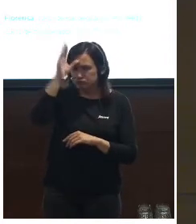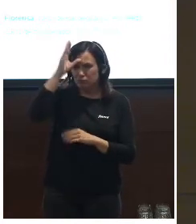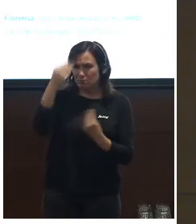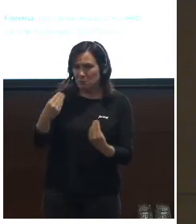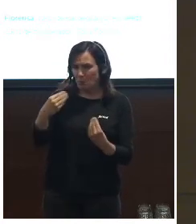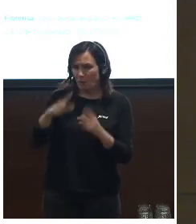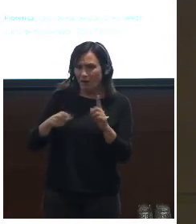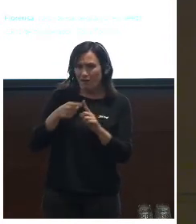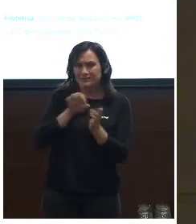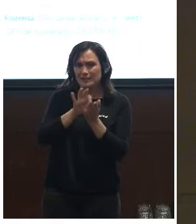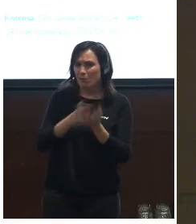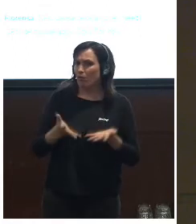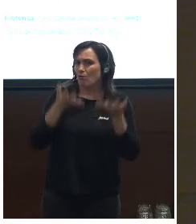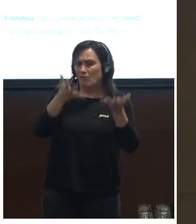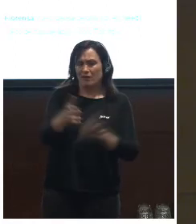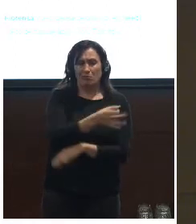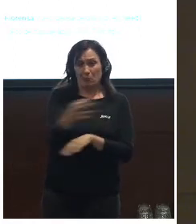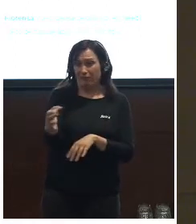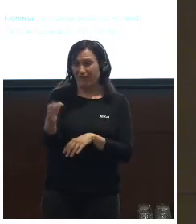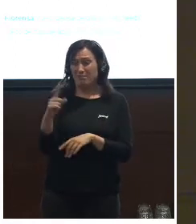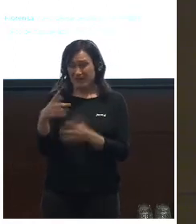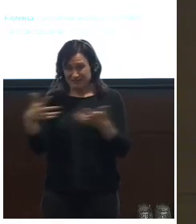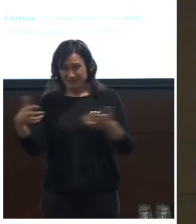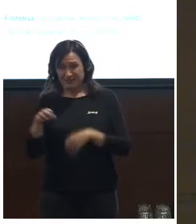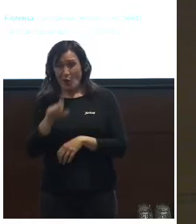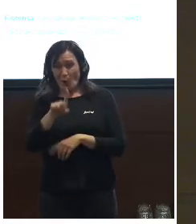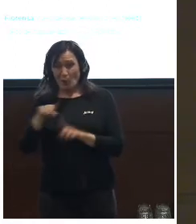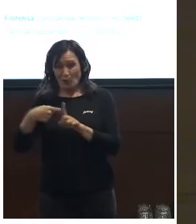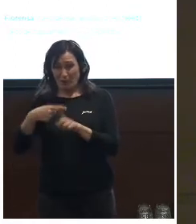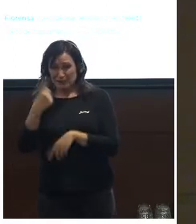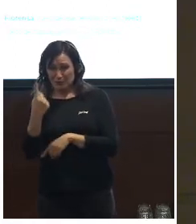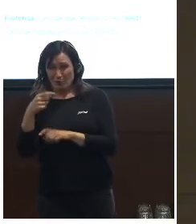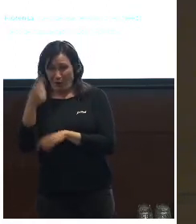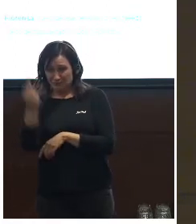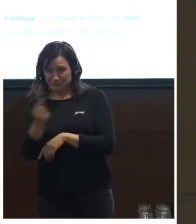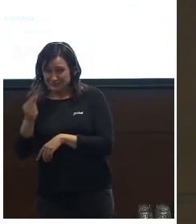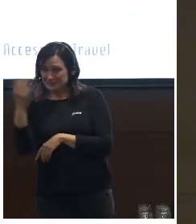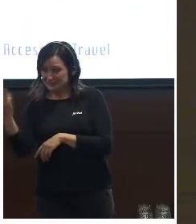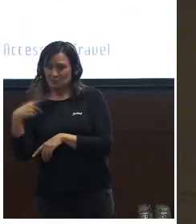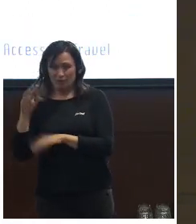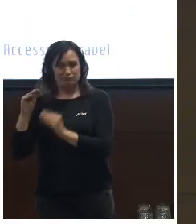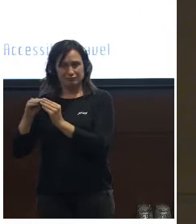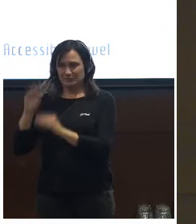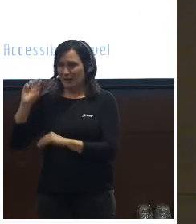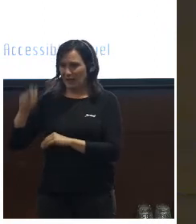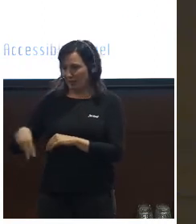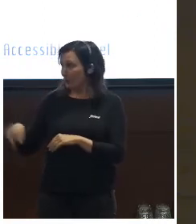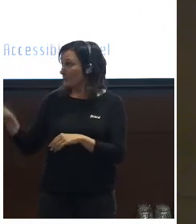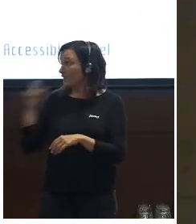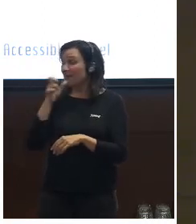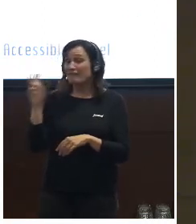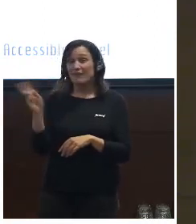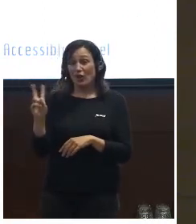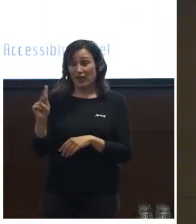you're right. Yeah. So, Veroniek, we go to you. Okay. Listen to your story. Okay, sure, yeah. I will just shortly introduce